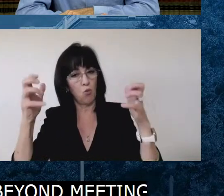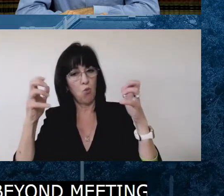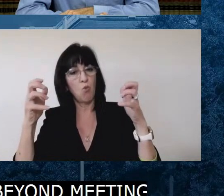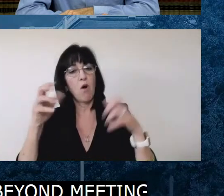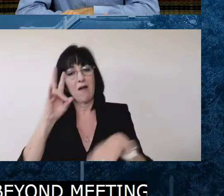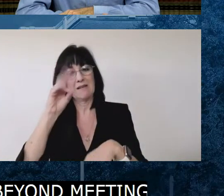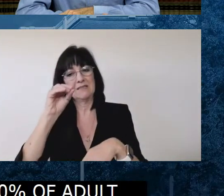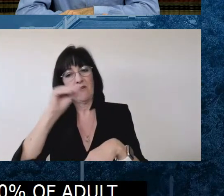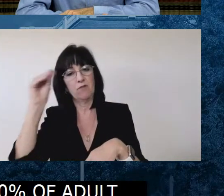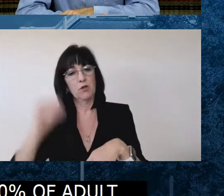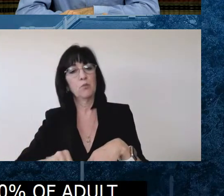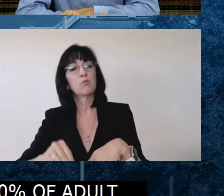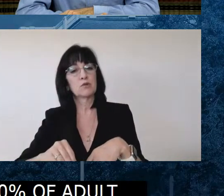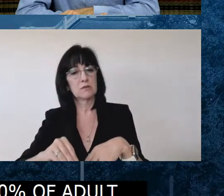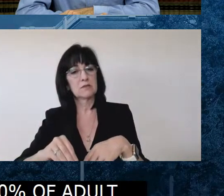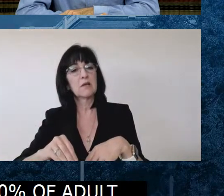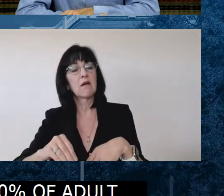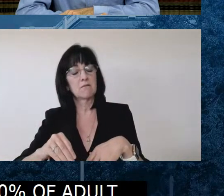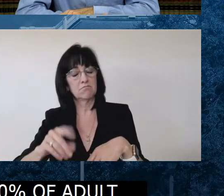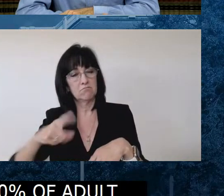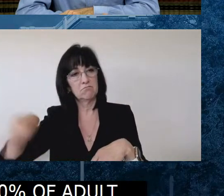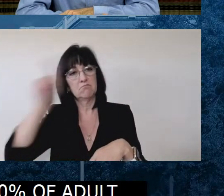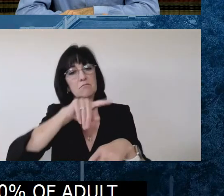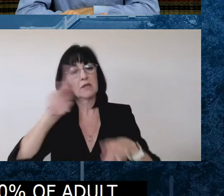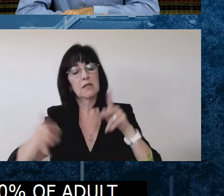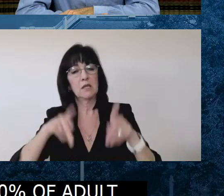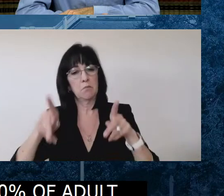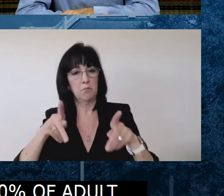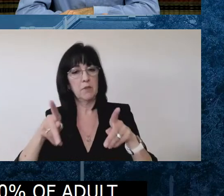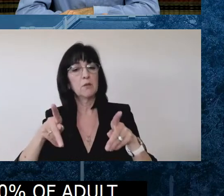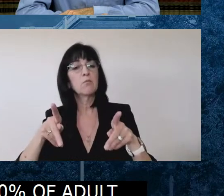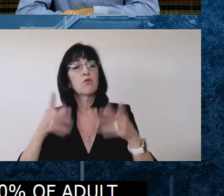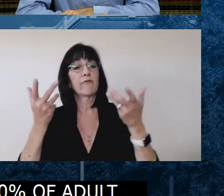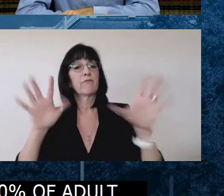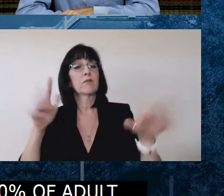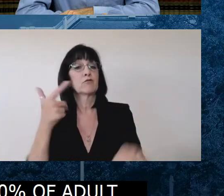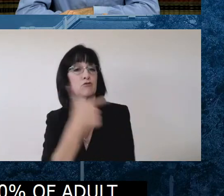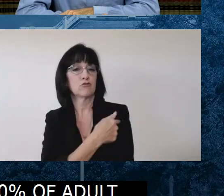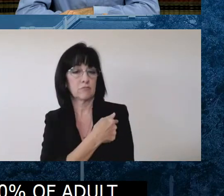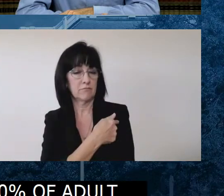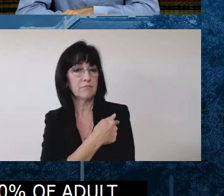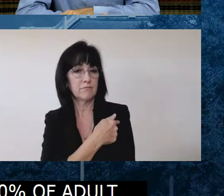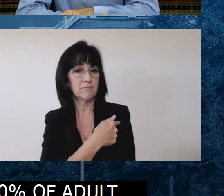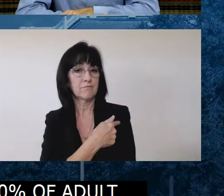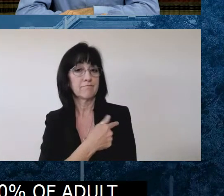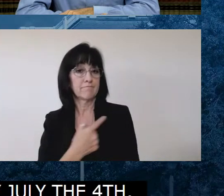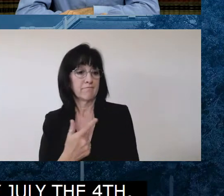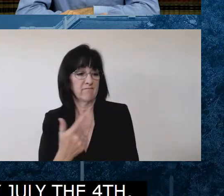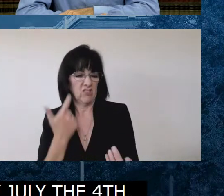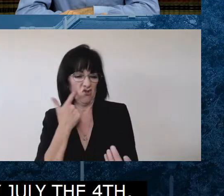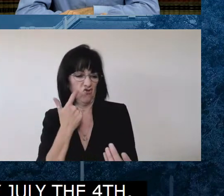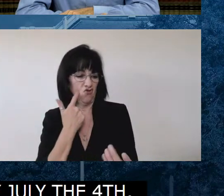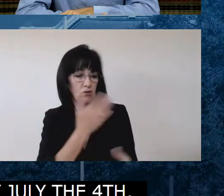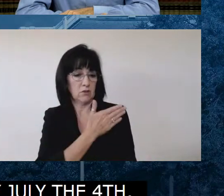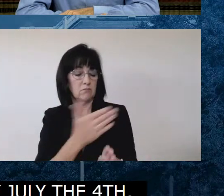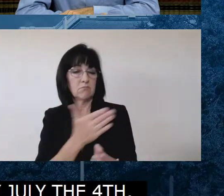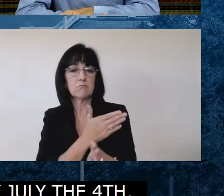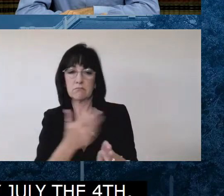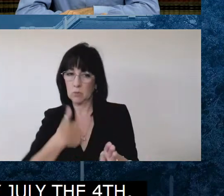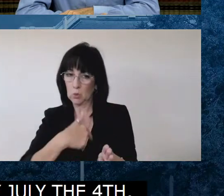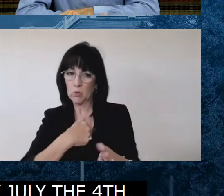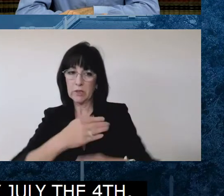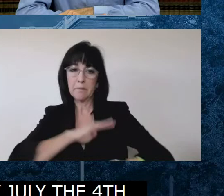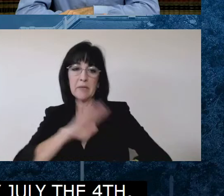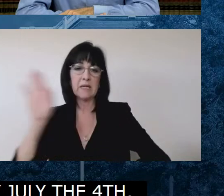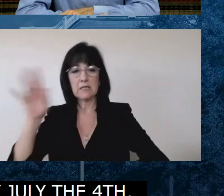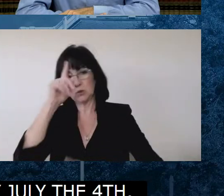July the 4th, just a couple weeks down from the end of the state of emergency.